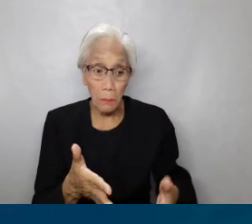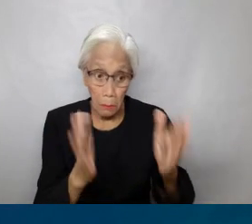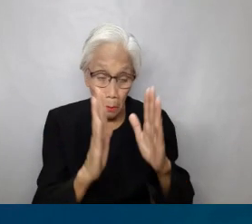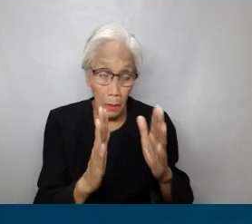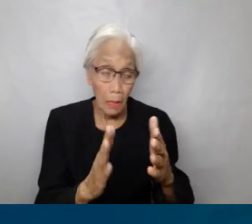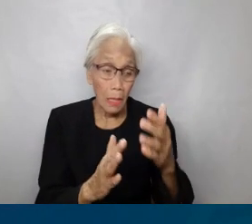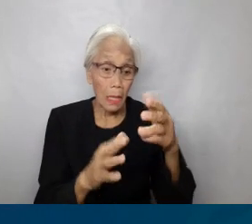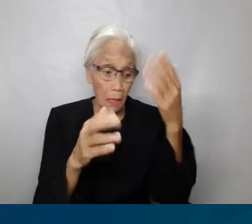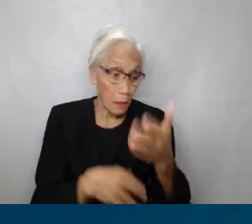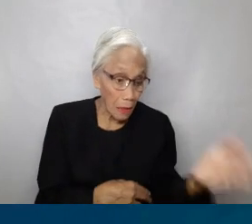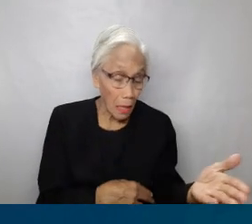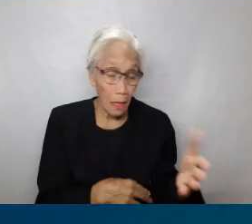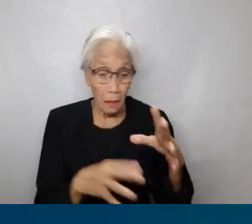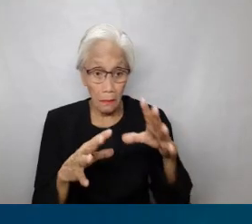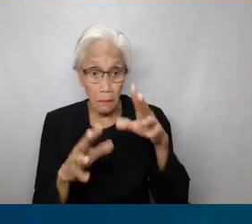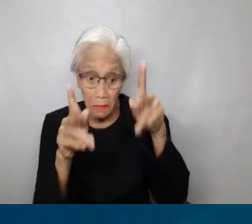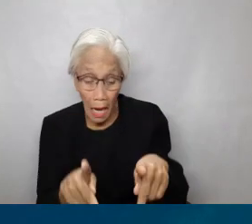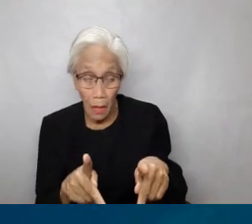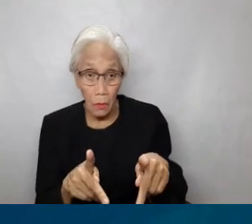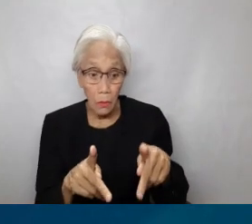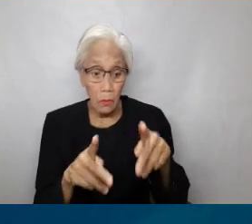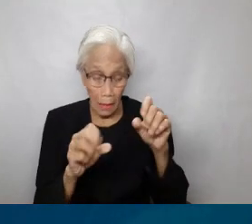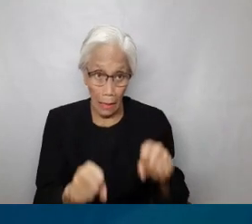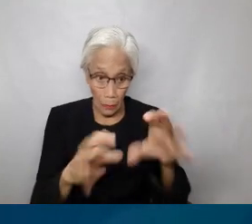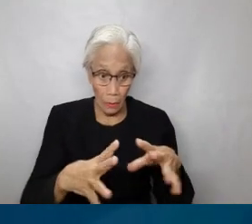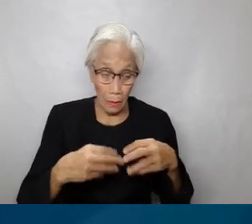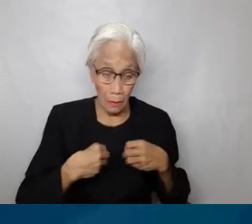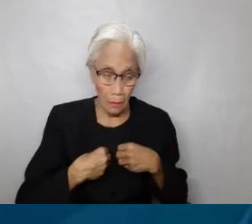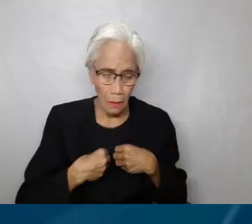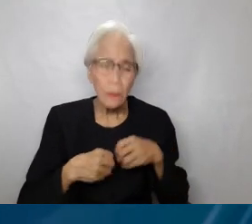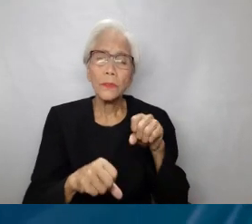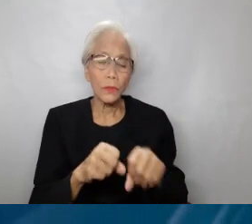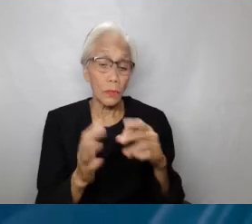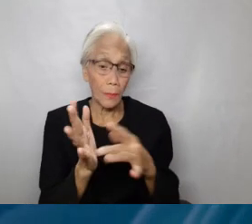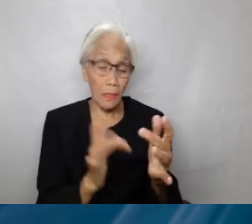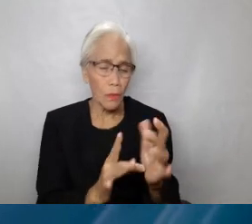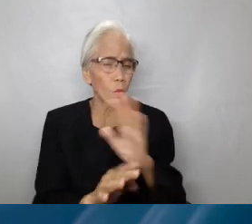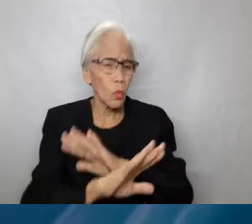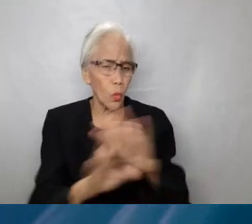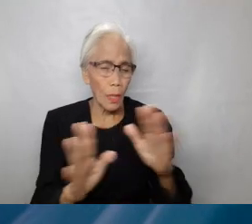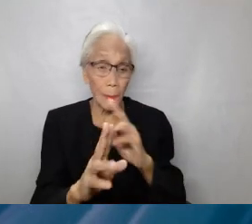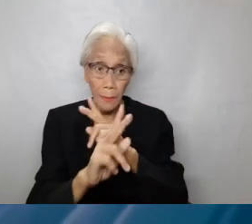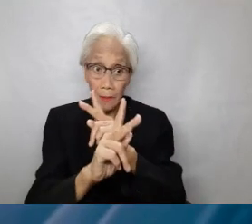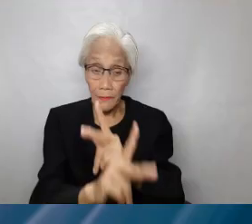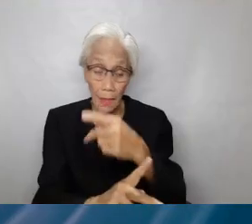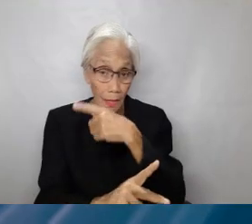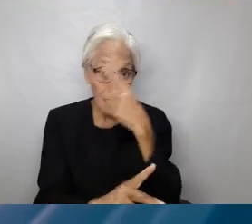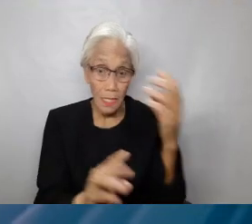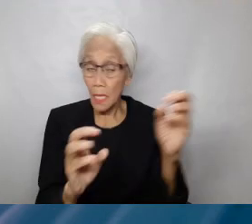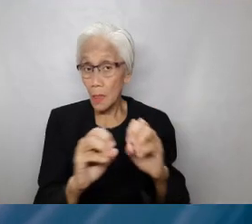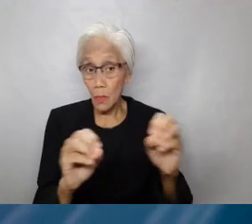namang itolerate mo ang bagay o tao na katanggap-tanggap, di ba? Kaya nasabi ni Jesus, do not prevent